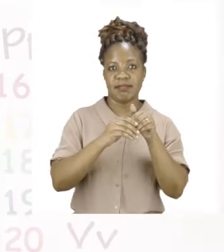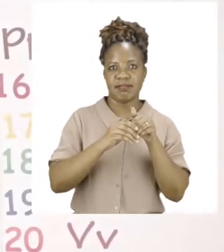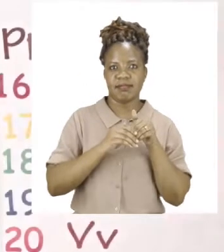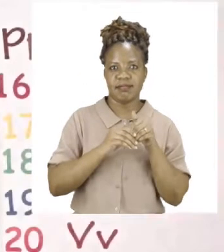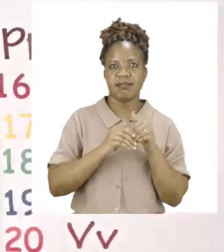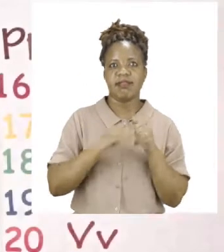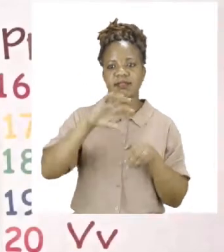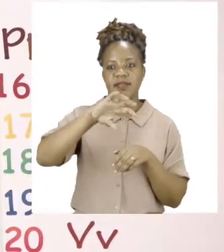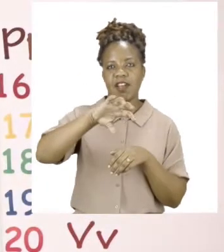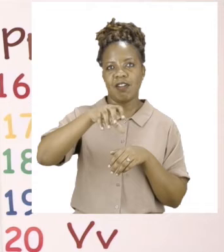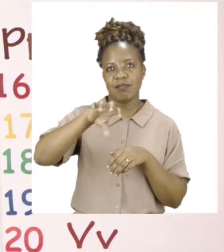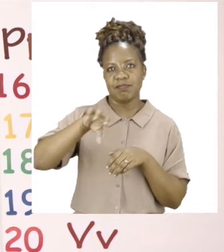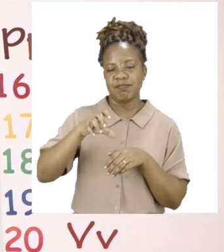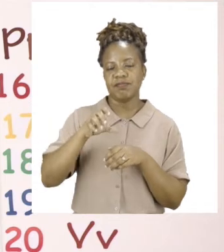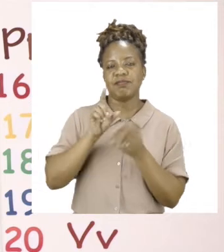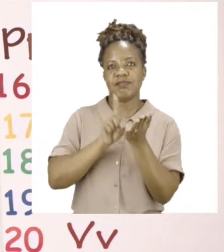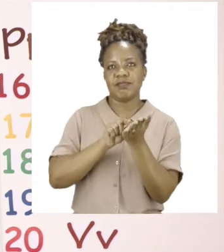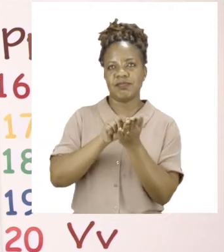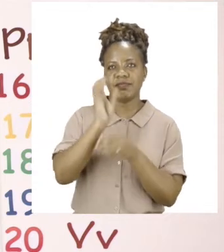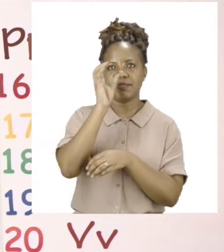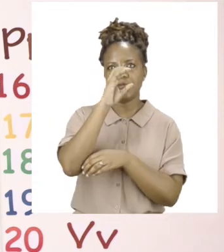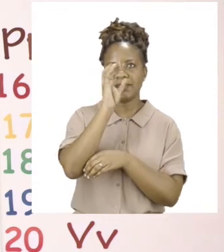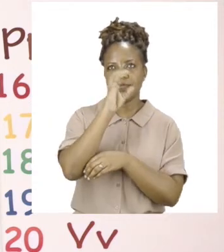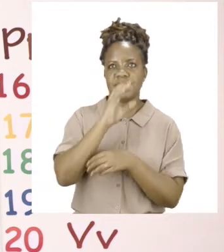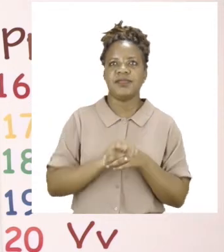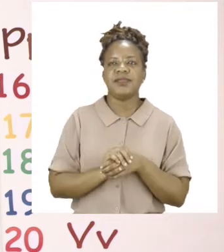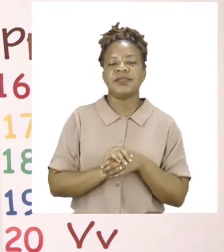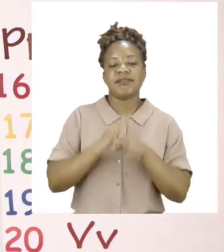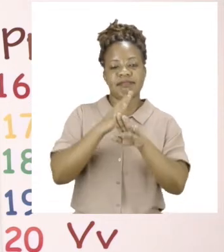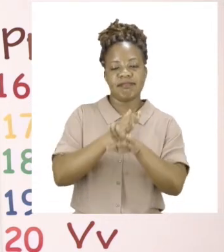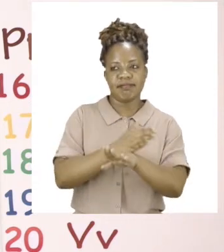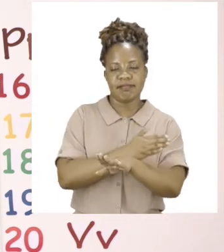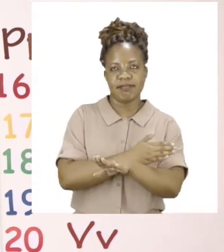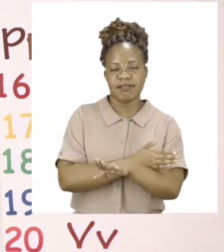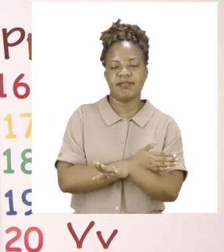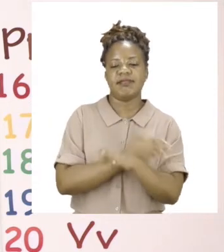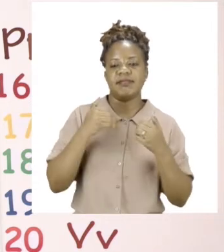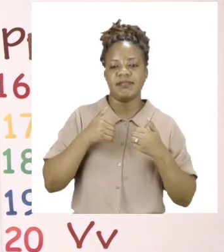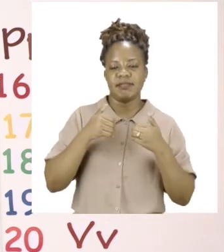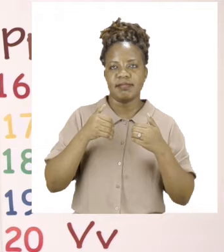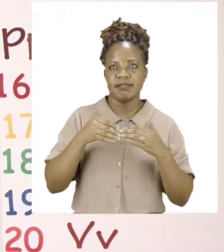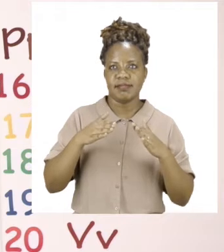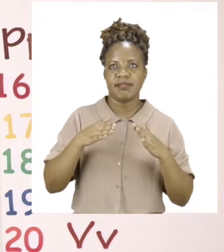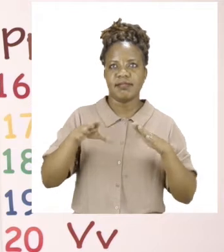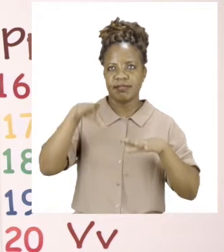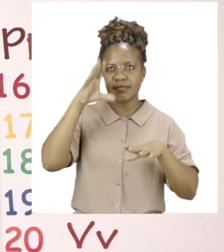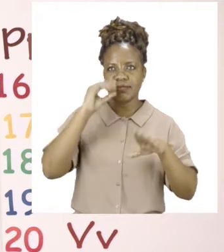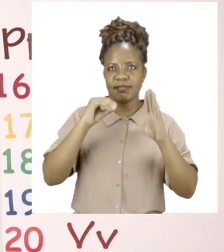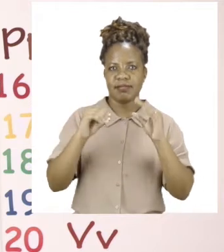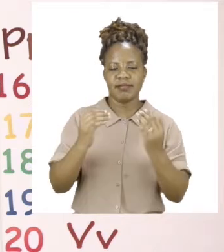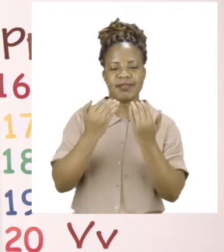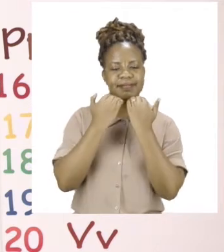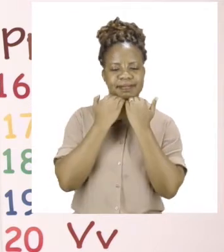and local media. And before we get into any lessons, boys and girls, it is very important for us